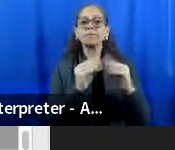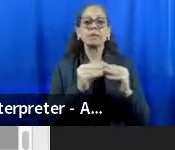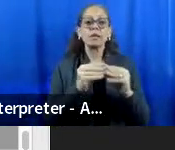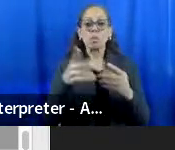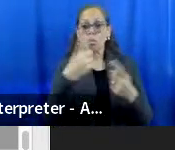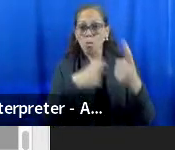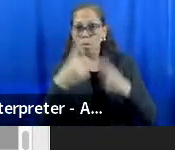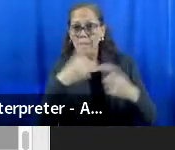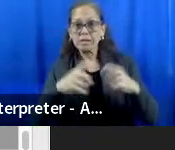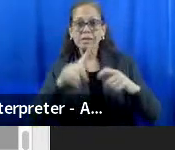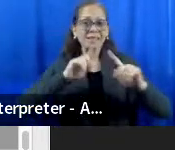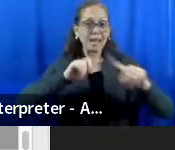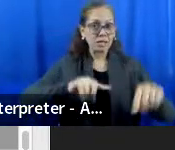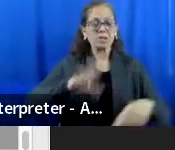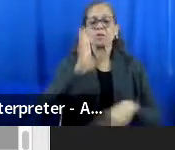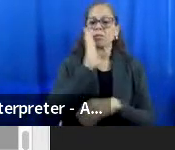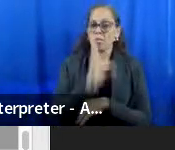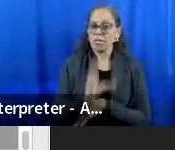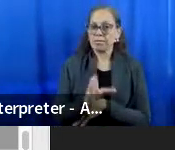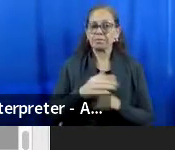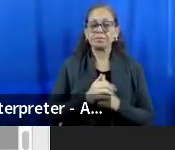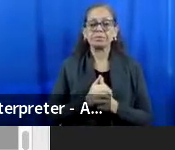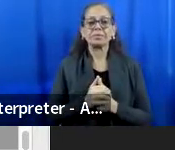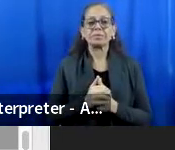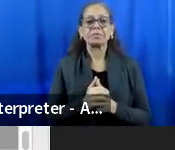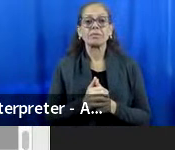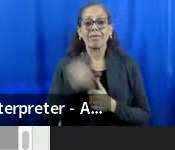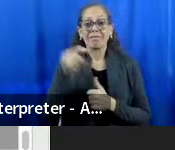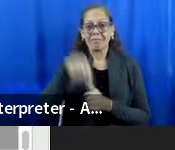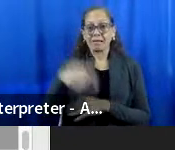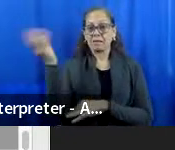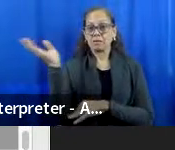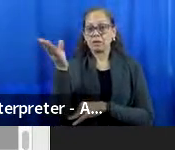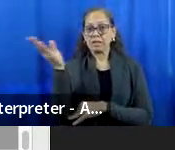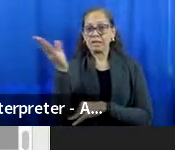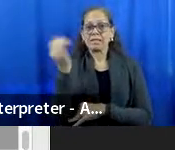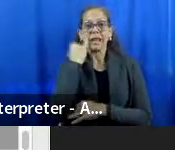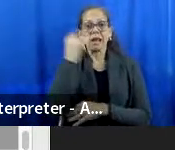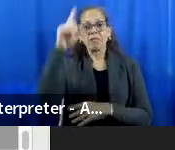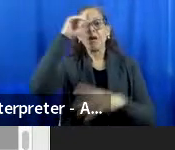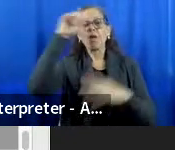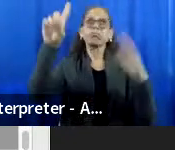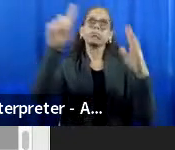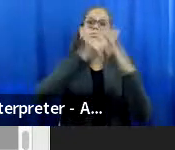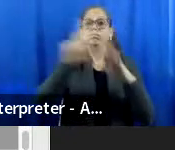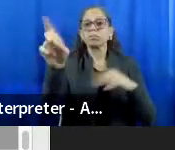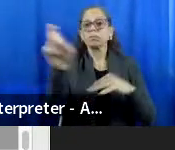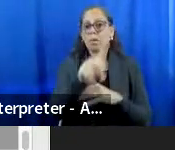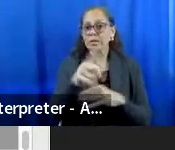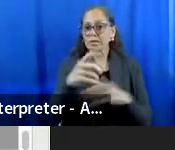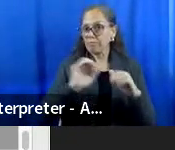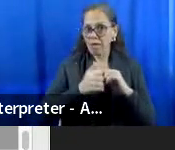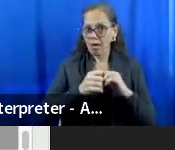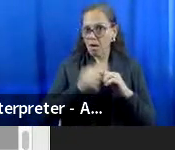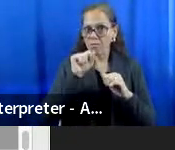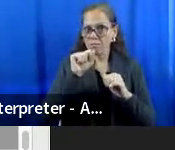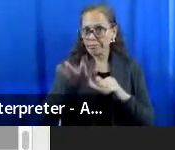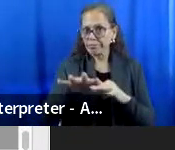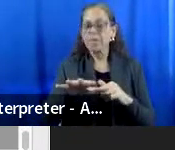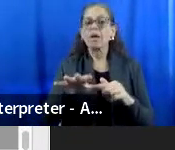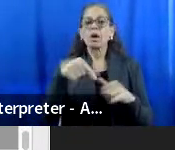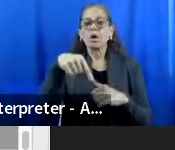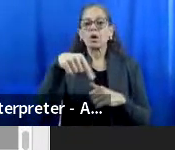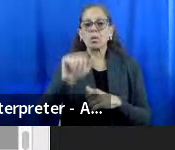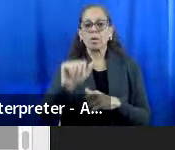many questions as possible. During the presentation, if a question comes to mind, you can submit it by using the Q&A